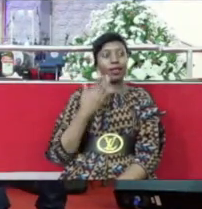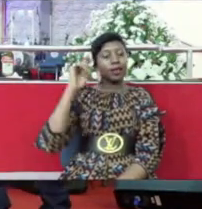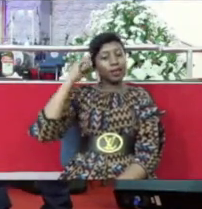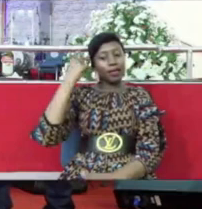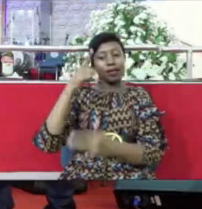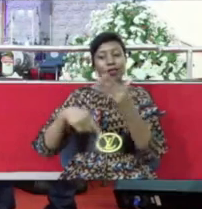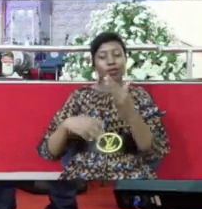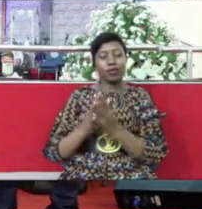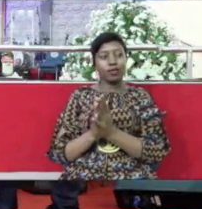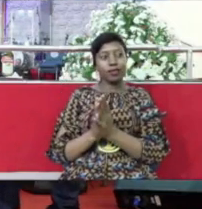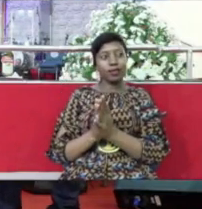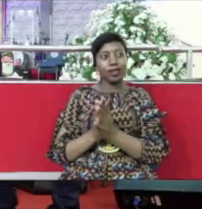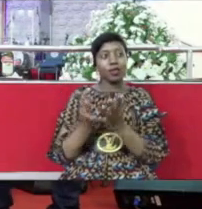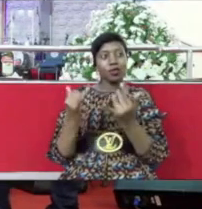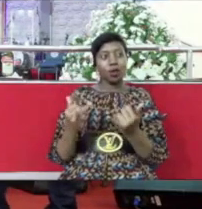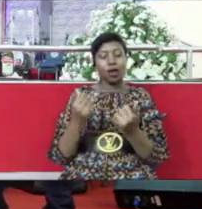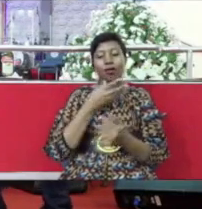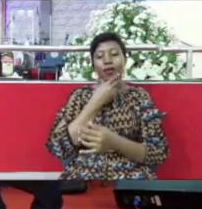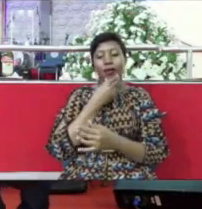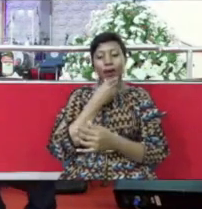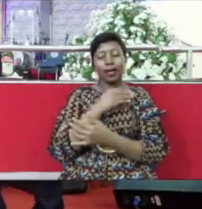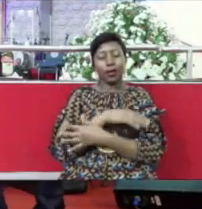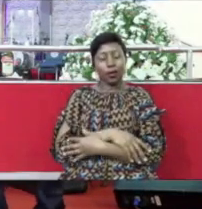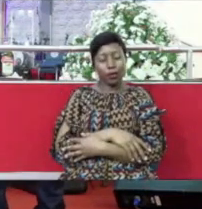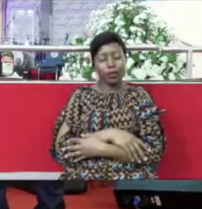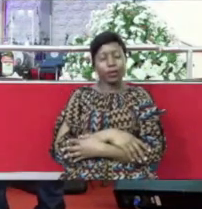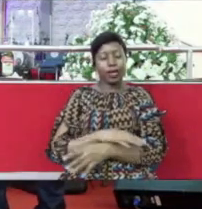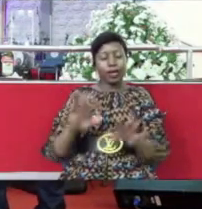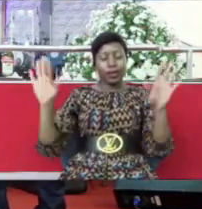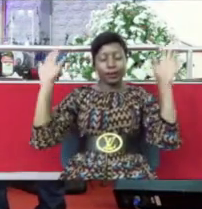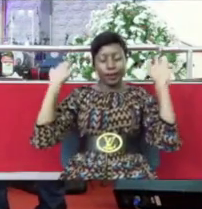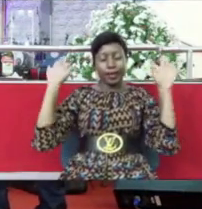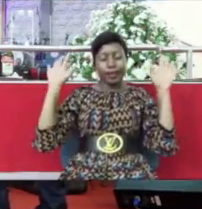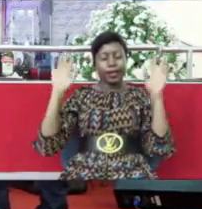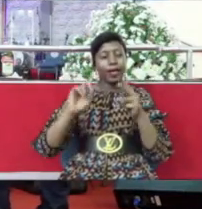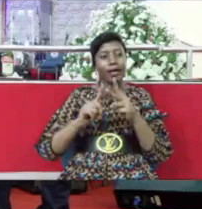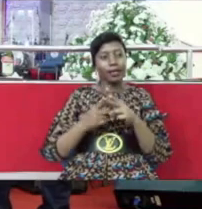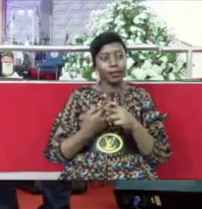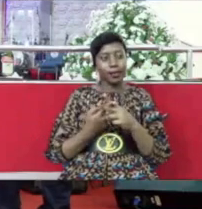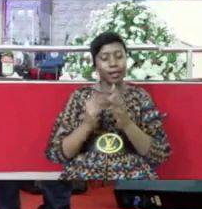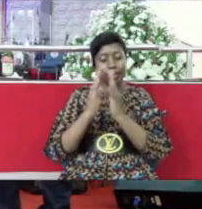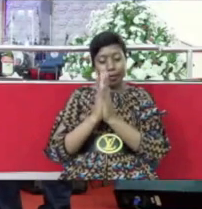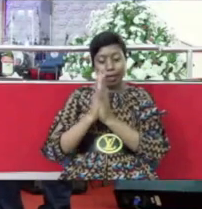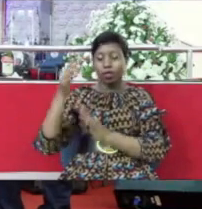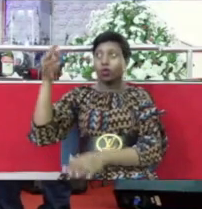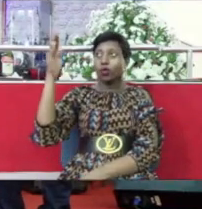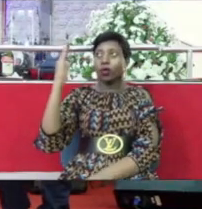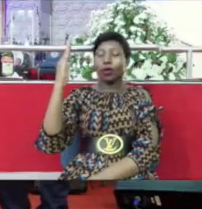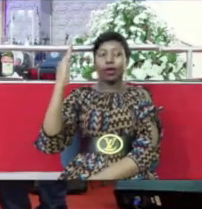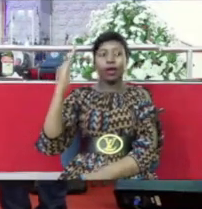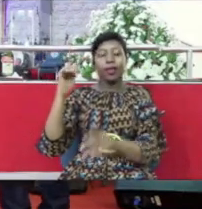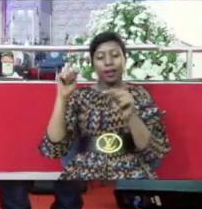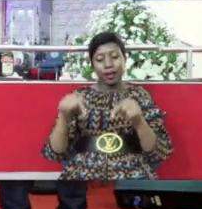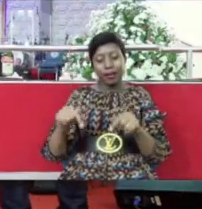So he closed his eyes. Akafunga macho yake. He lifted up his hands. Akainua mikono. And started praying to God. Akaanza kuomba kwa Mungu.